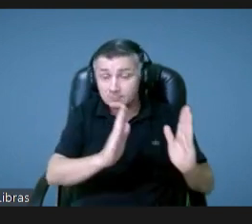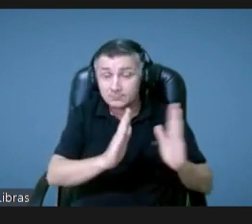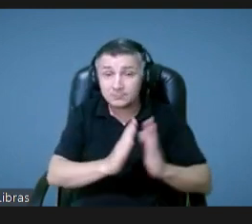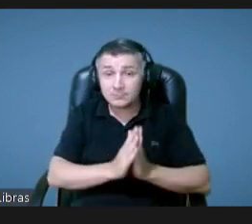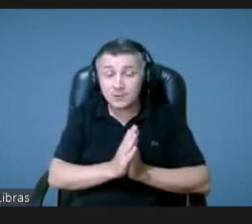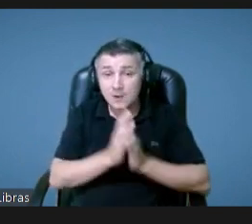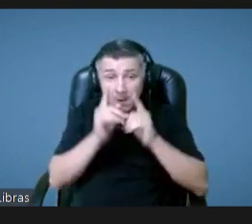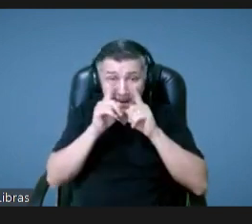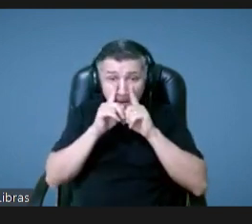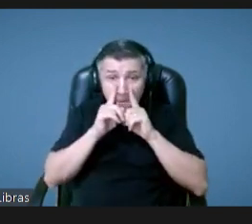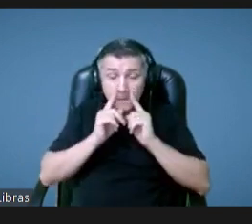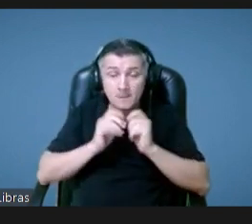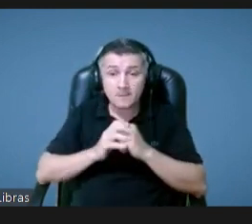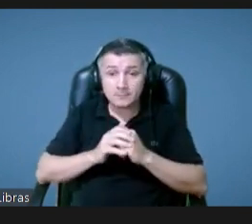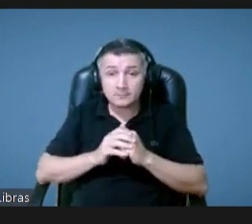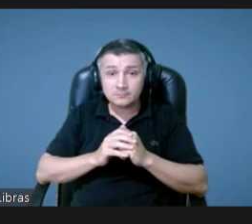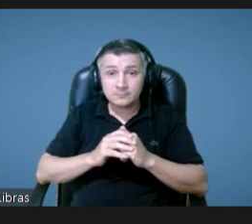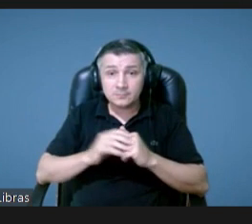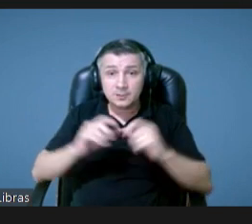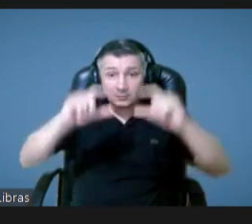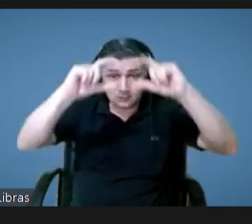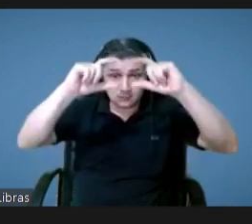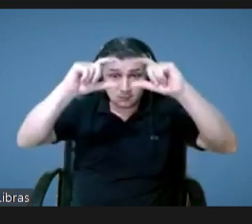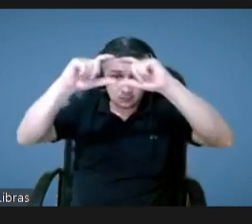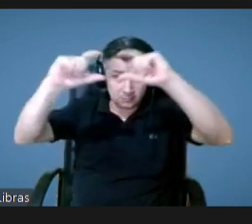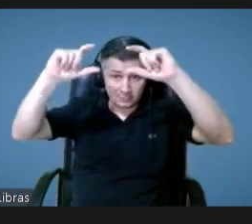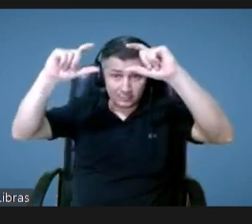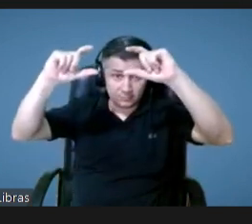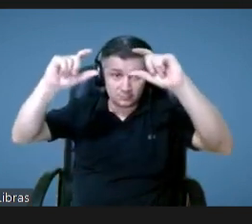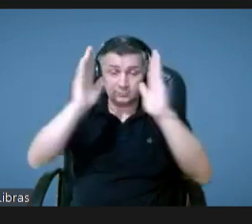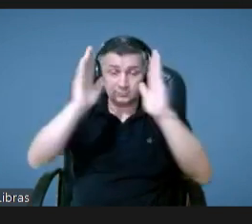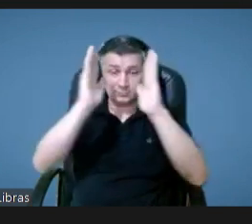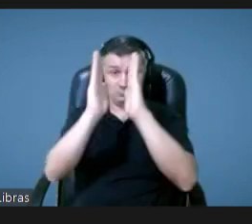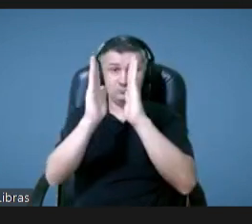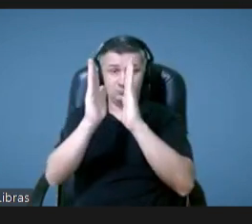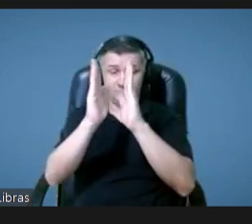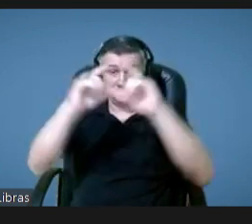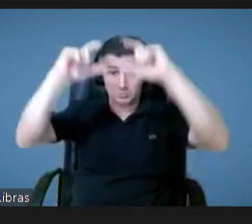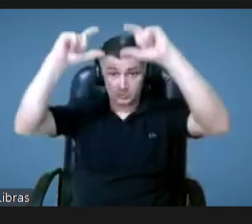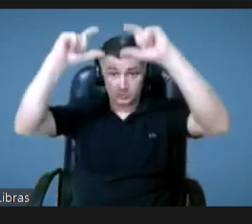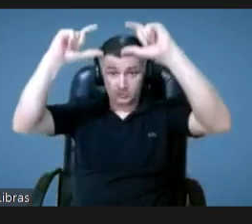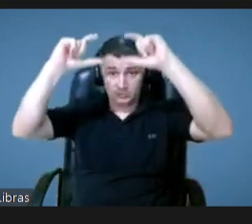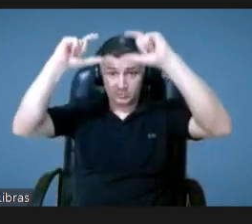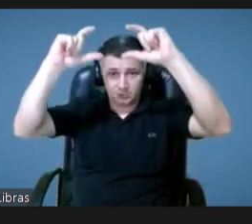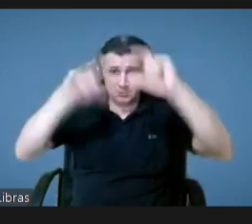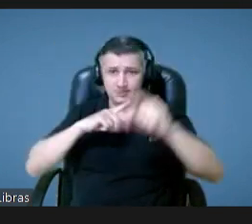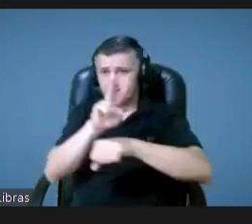appropriated, on the upper part,